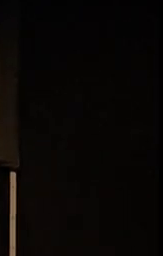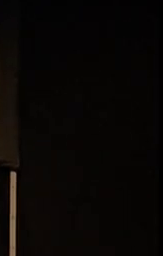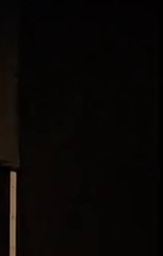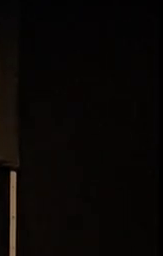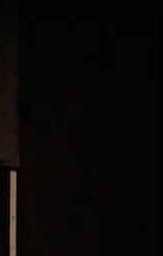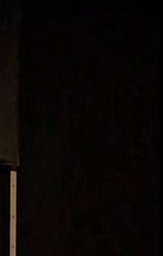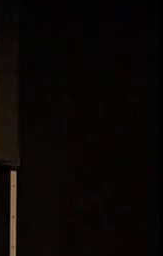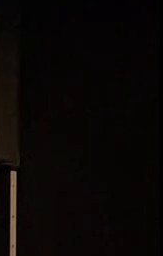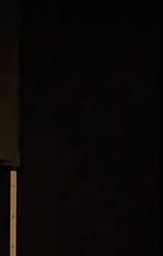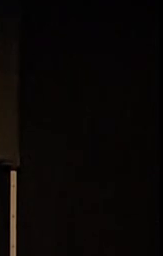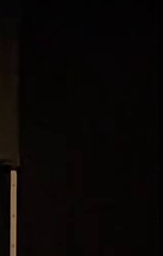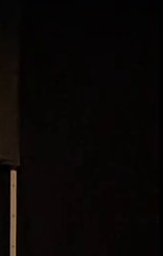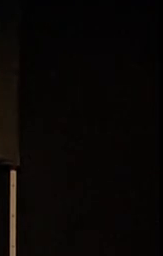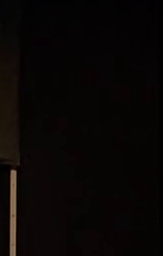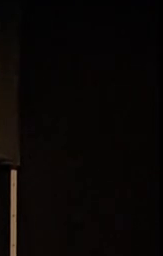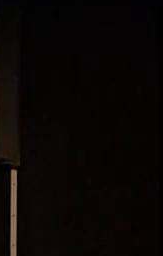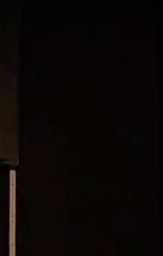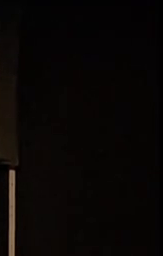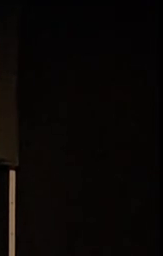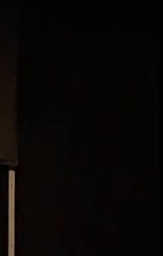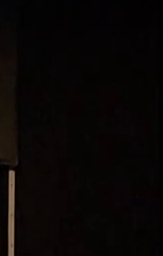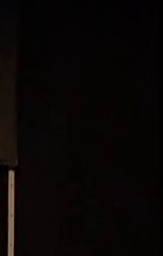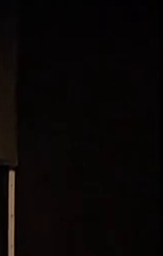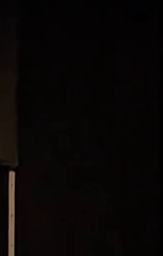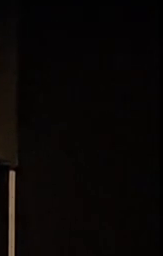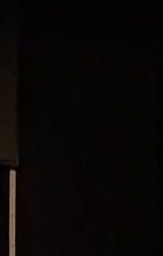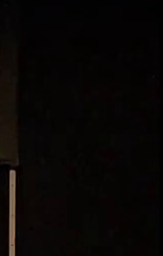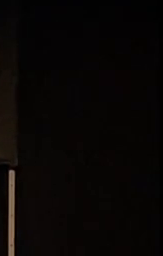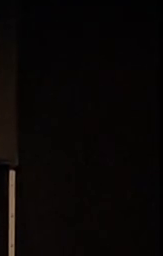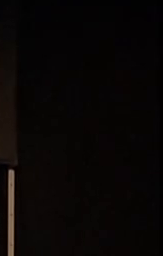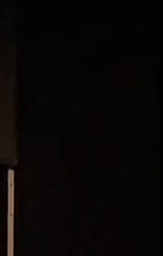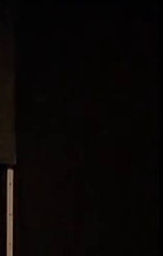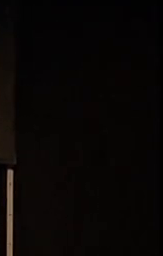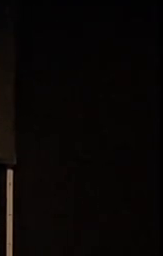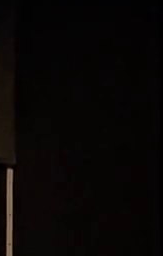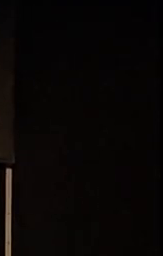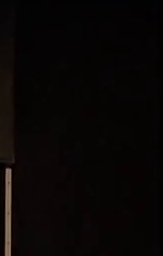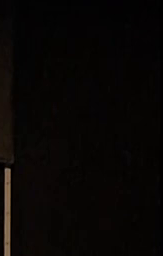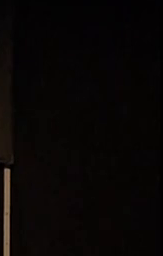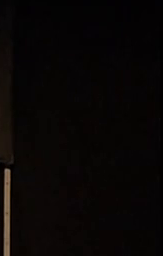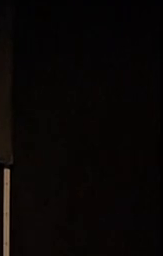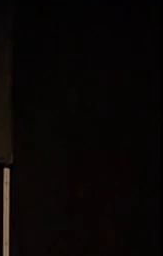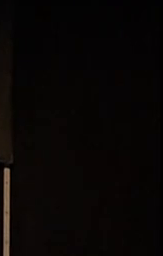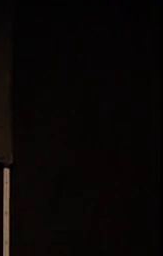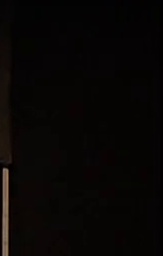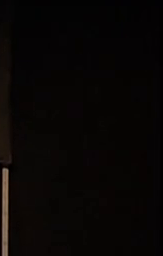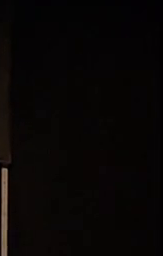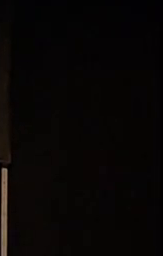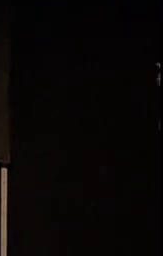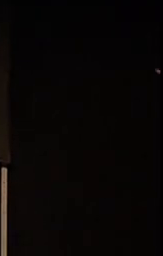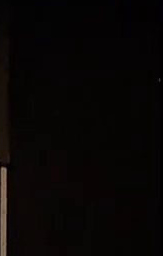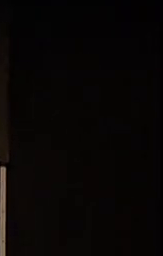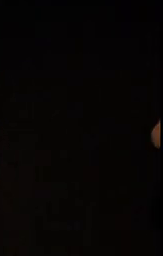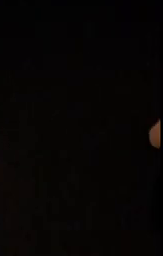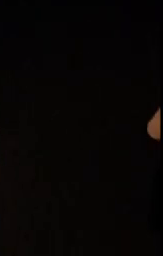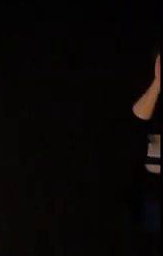of that, because we're going to come back to that at the end of my talk. So I'll start over here. This is your ear canal.